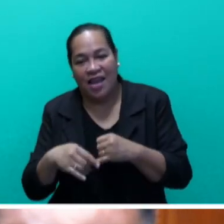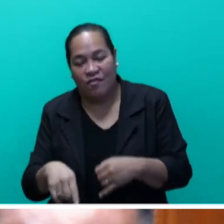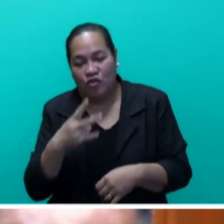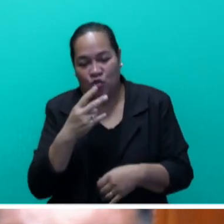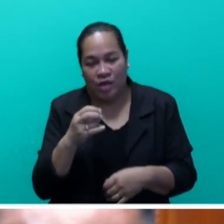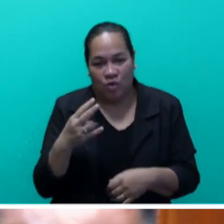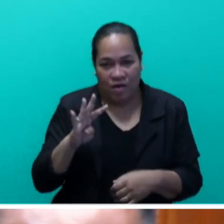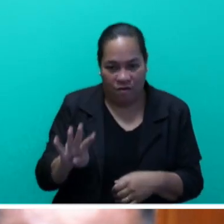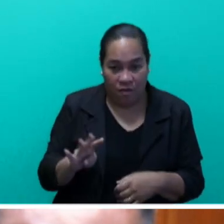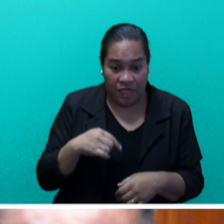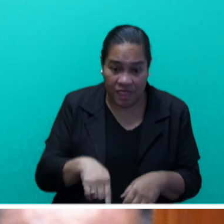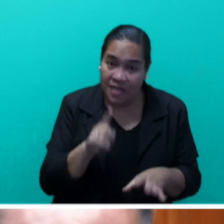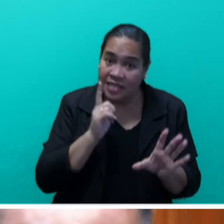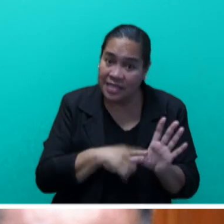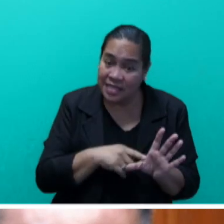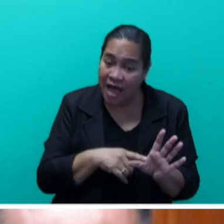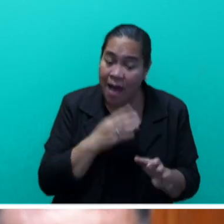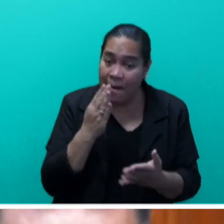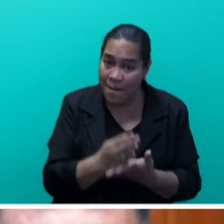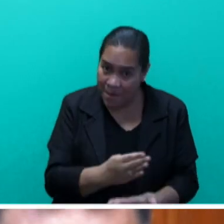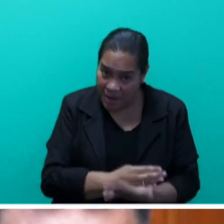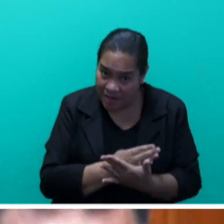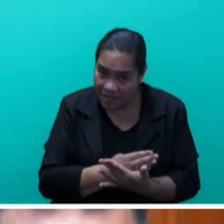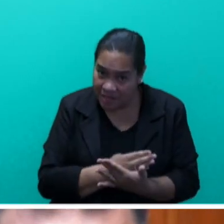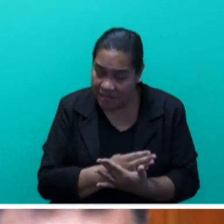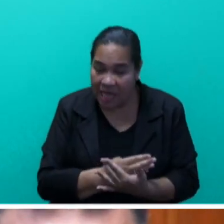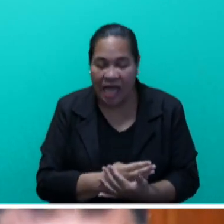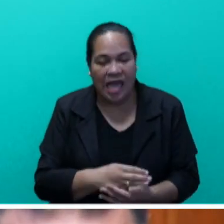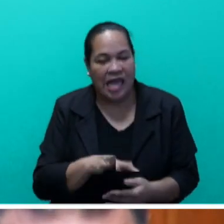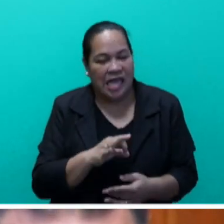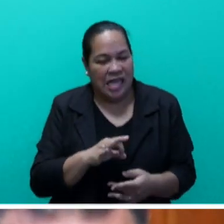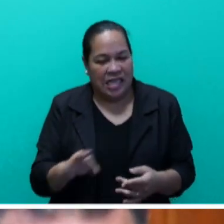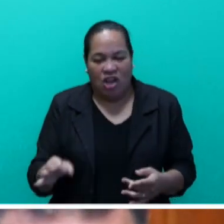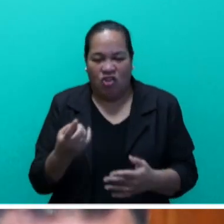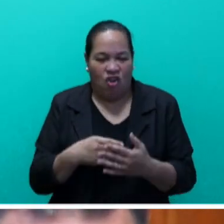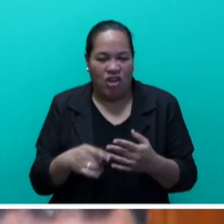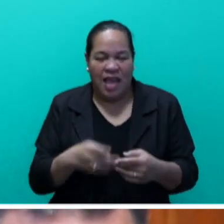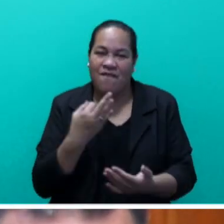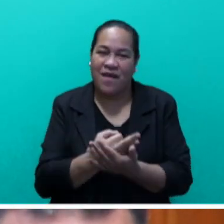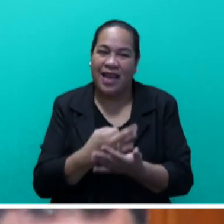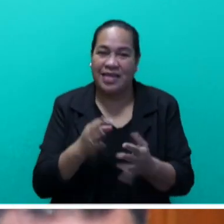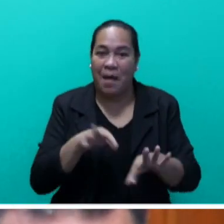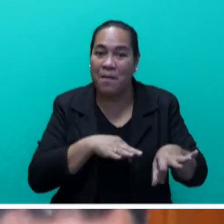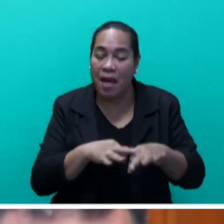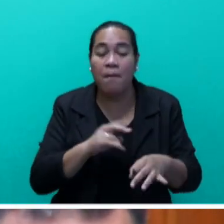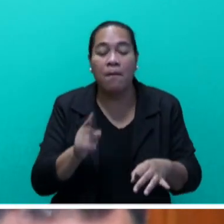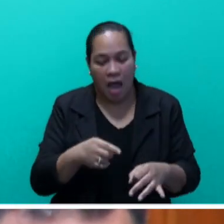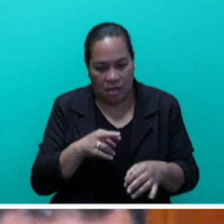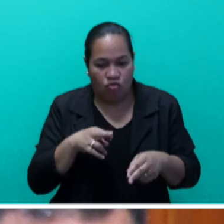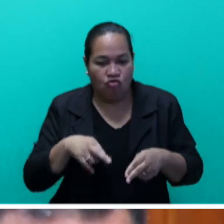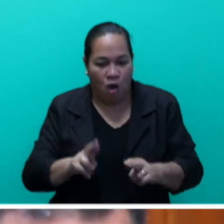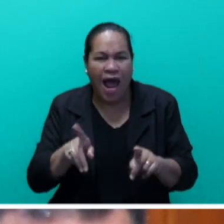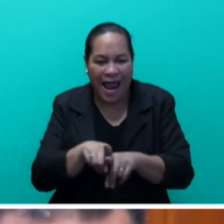sir, this year's budget addresses is not merely a financial plan, but a roadmap that aligns